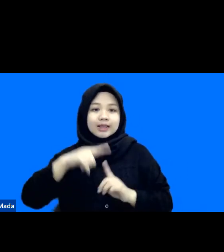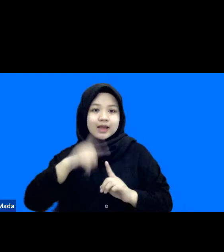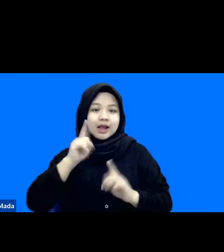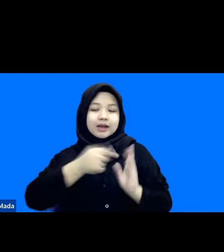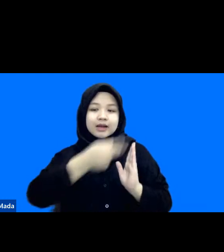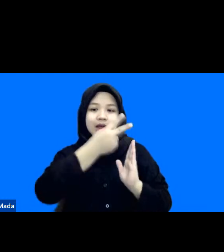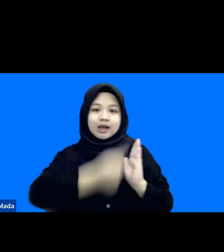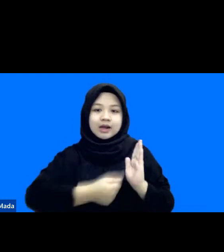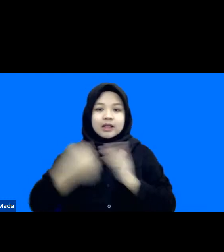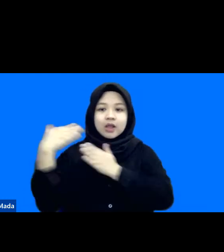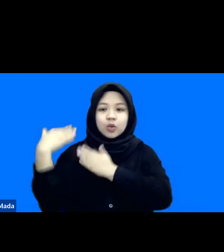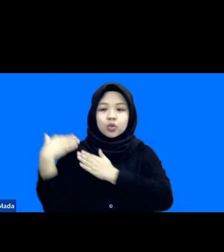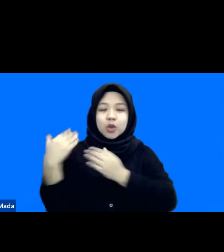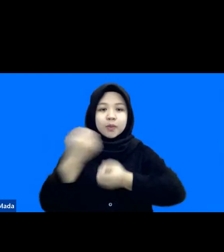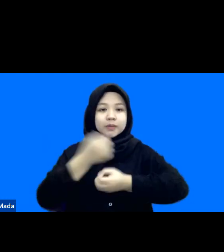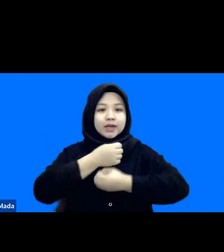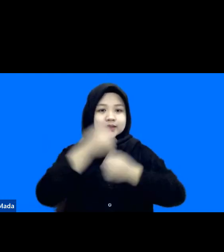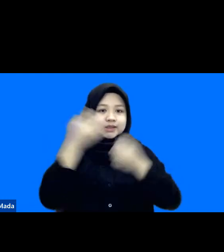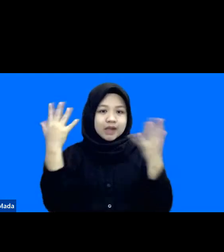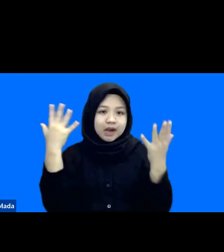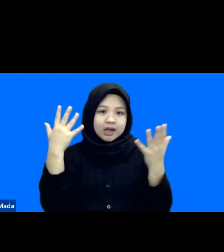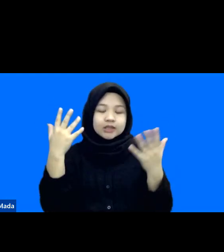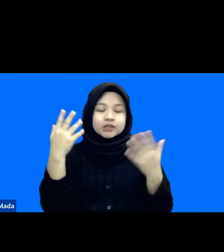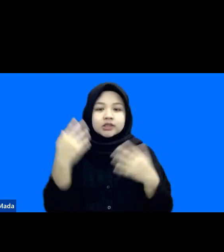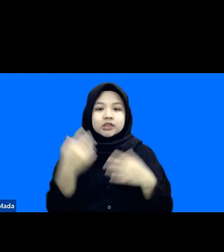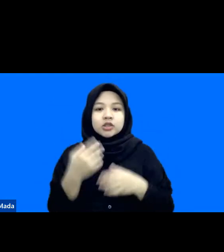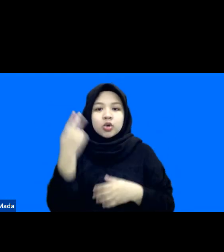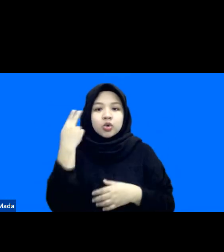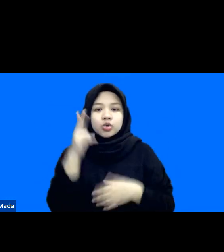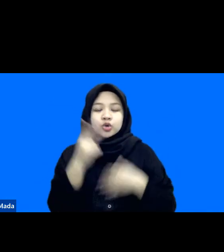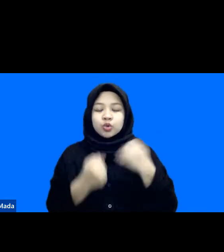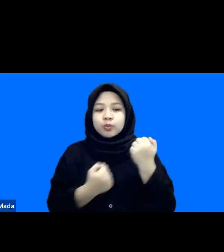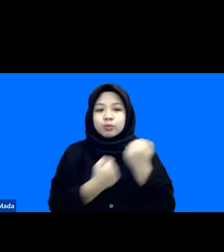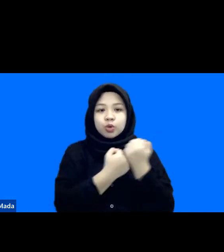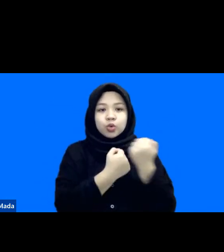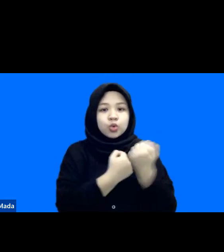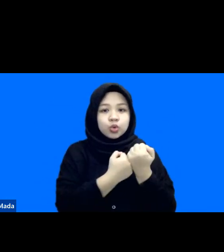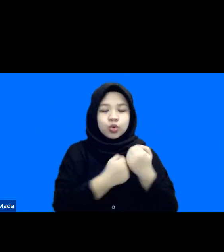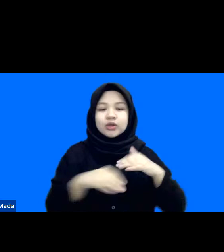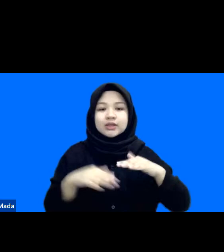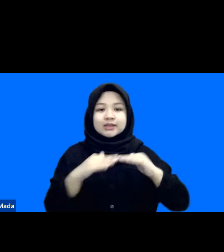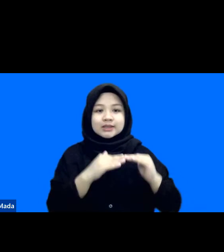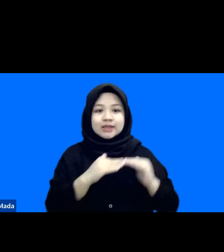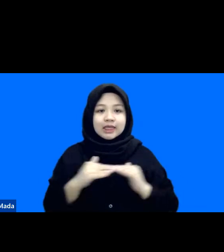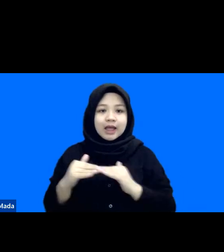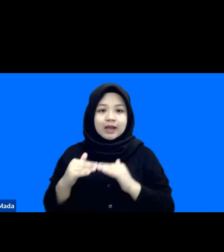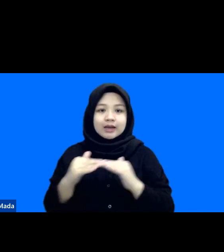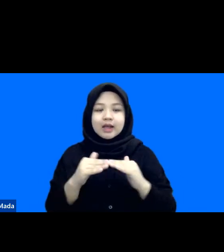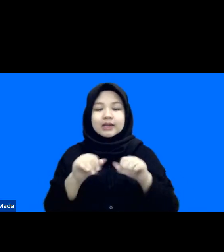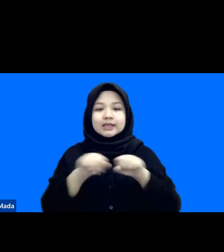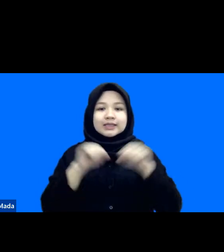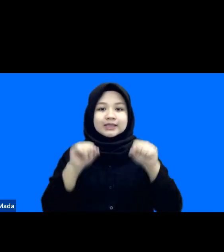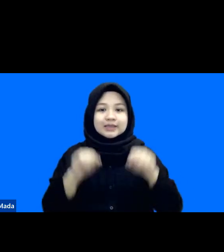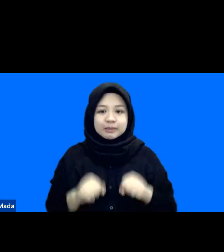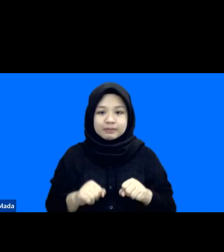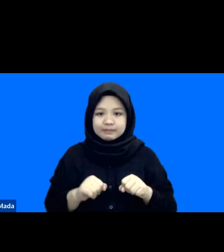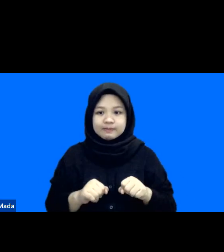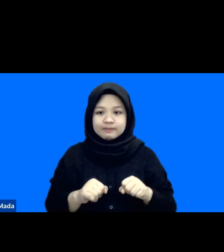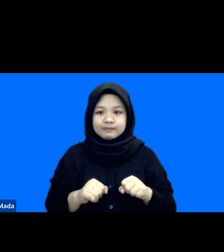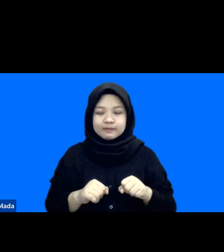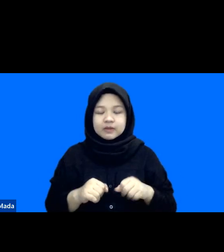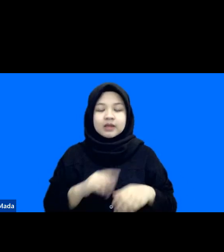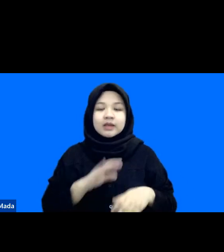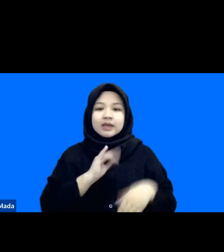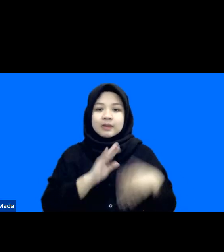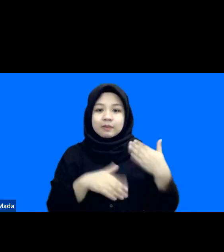to really set some of those system level standards and to set the stage for proper implementation. region to